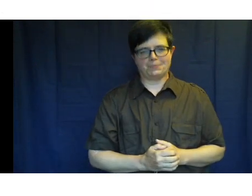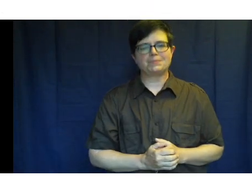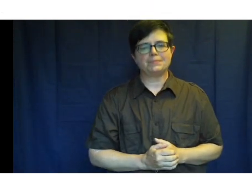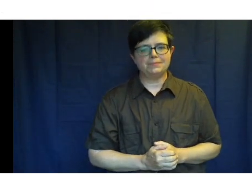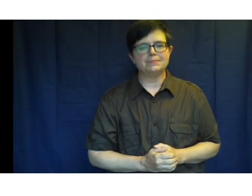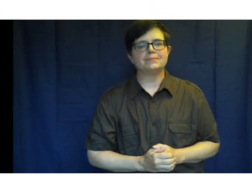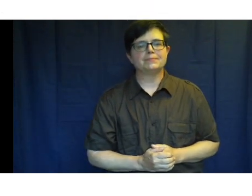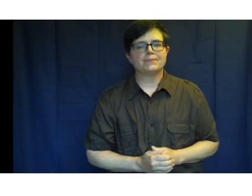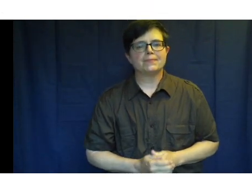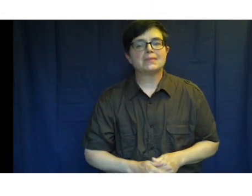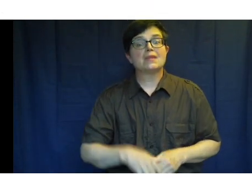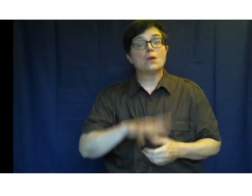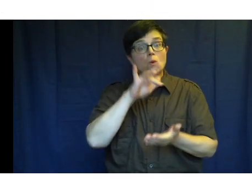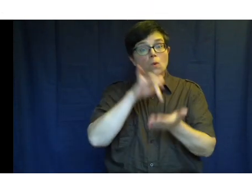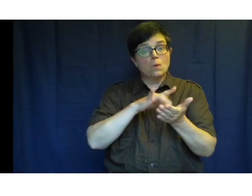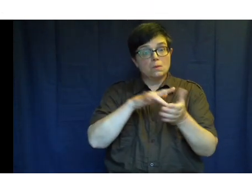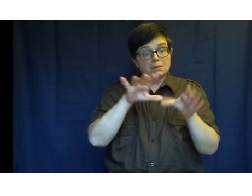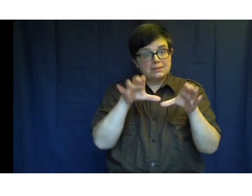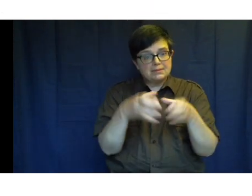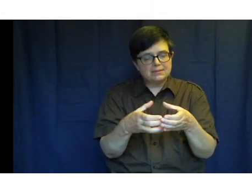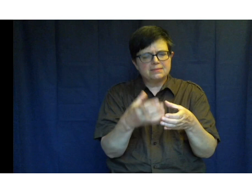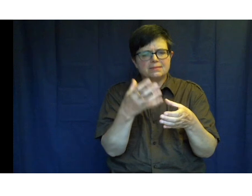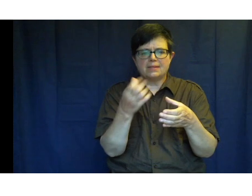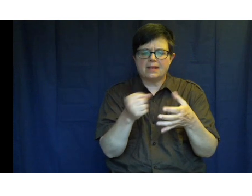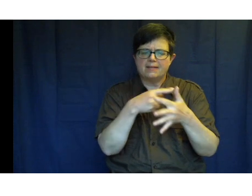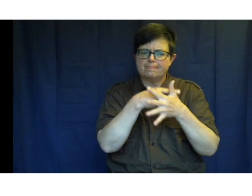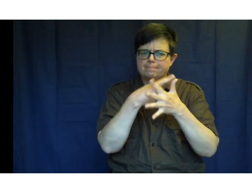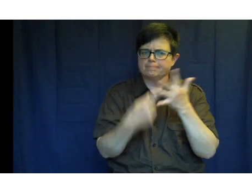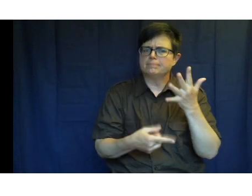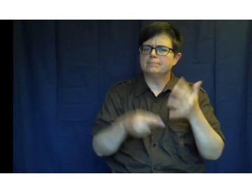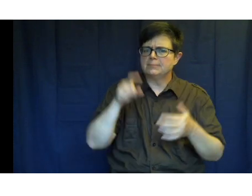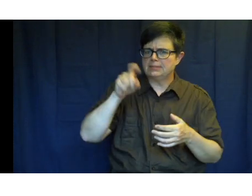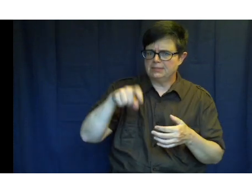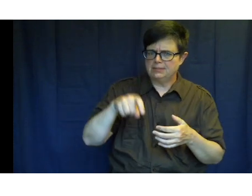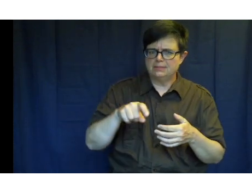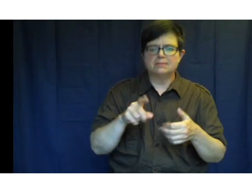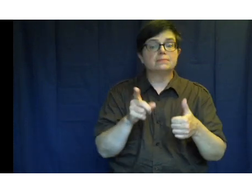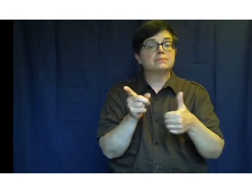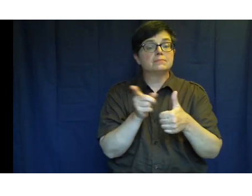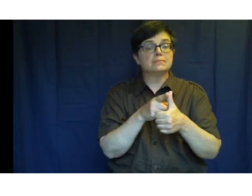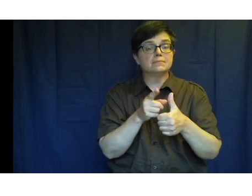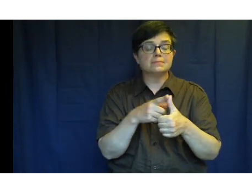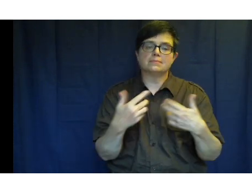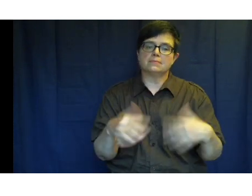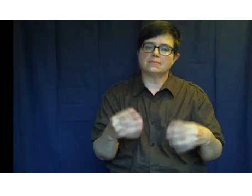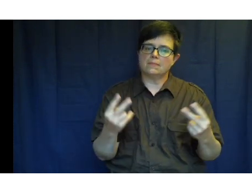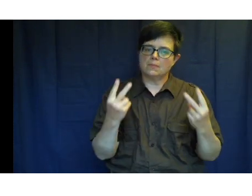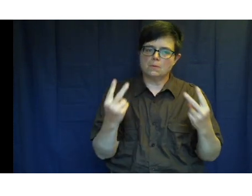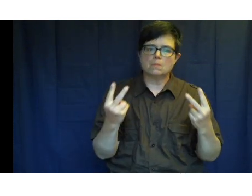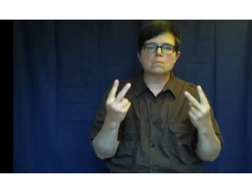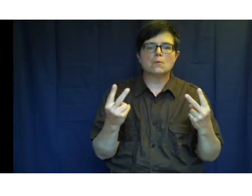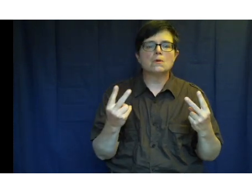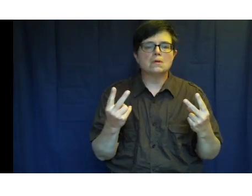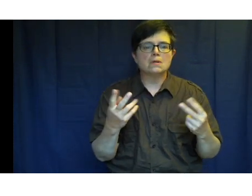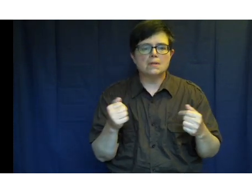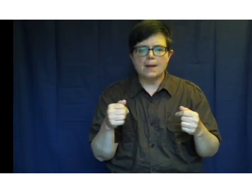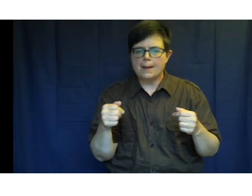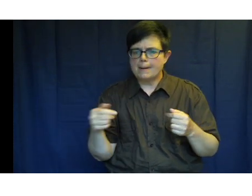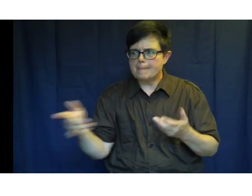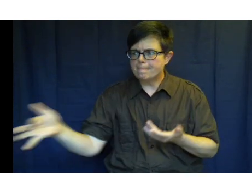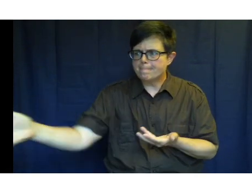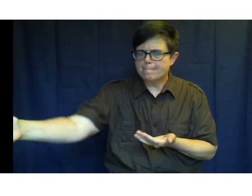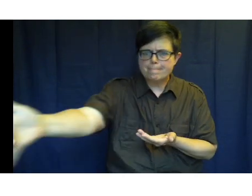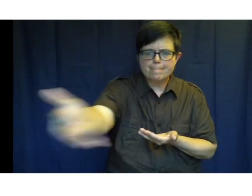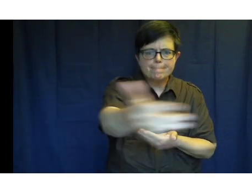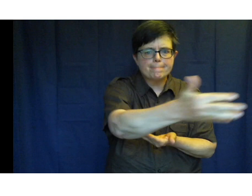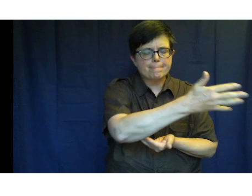are specific ingredients that we need to make a core set. First, we have to make sure that the data we're